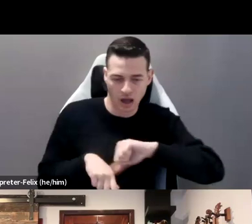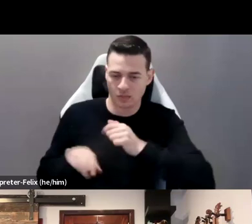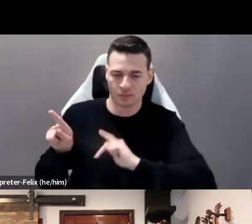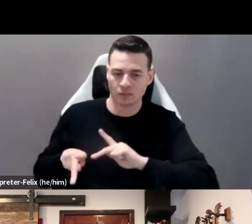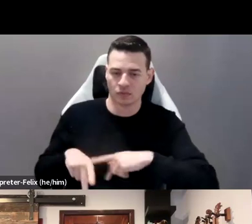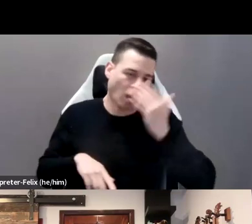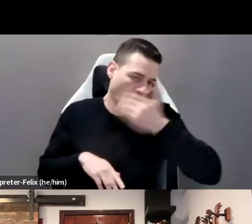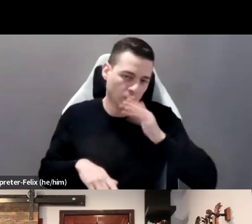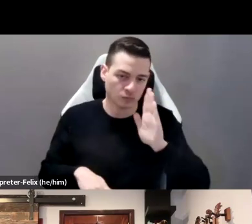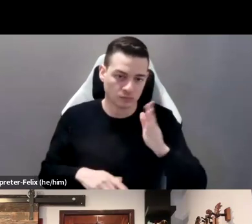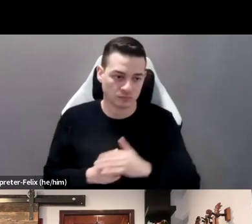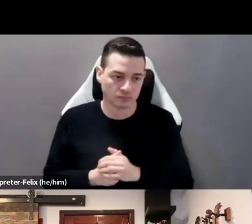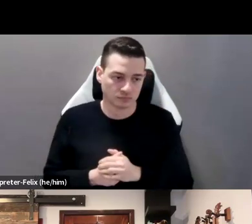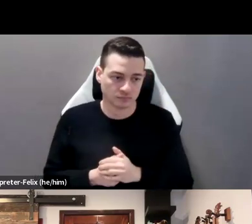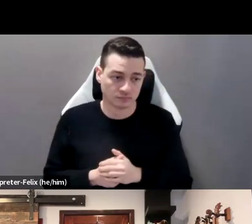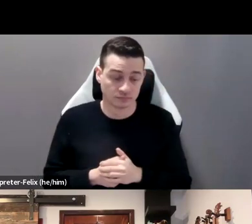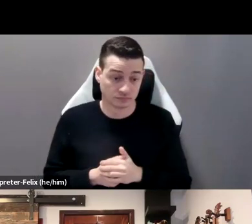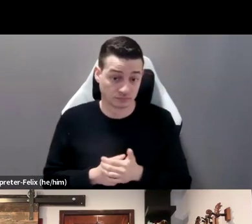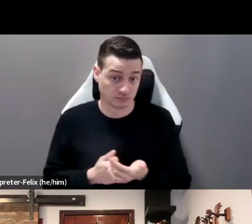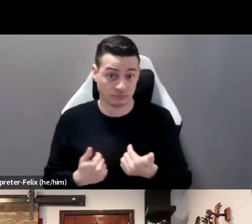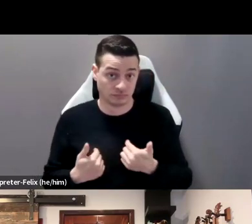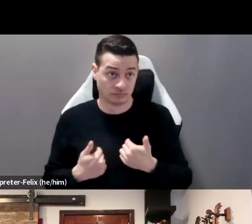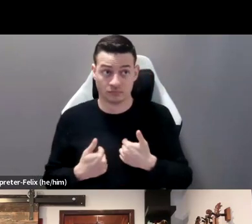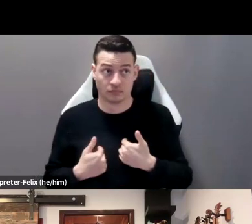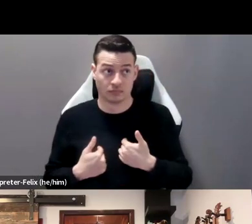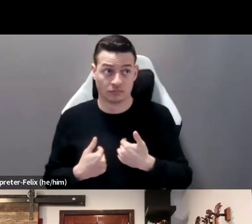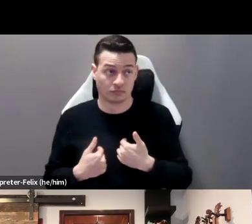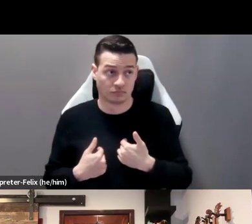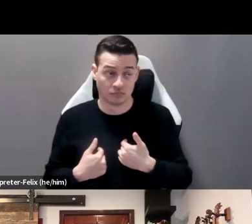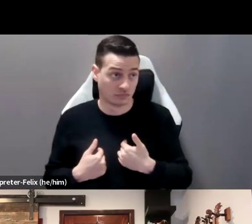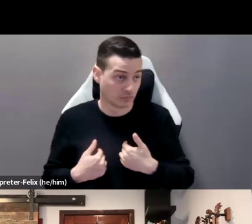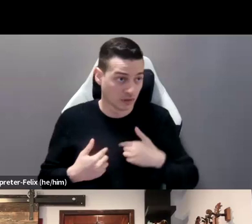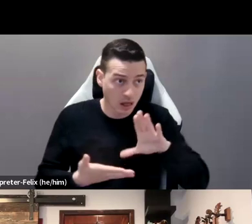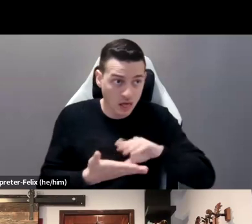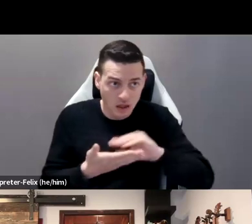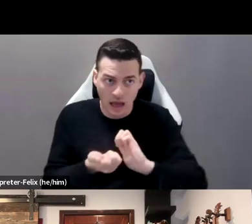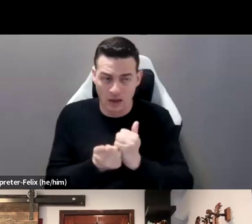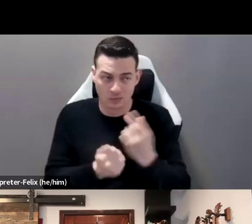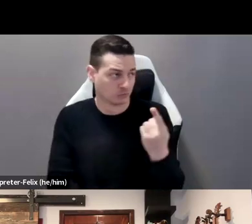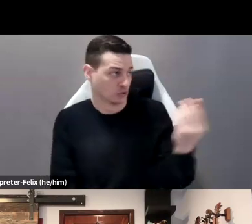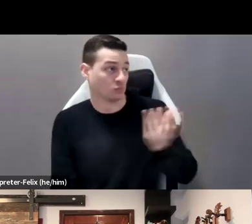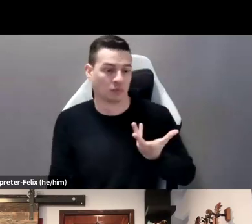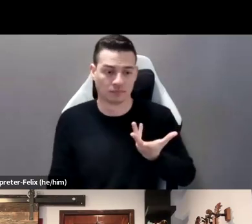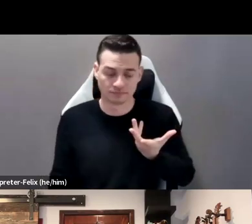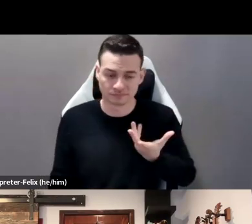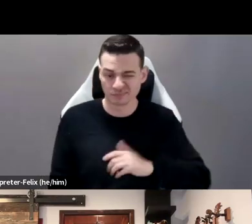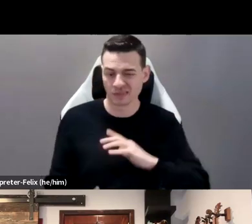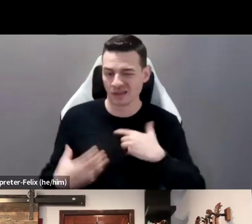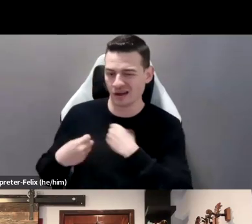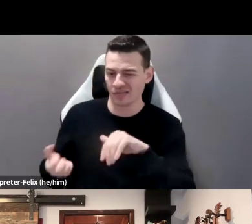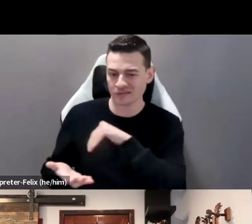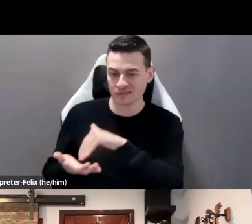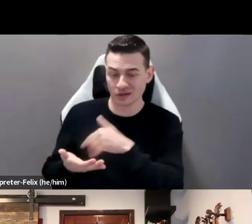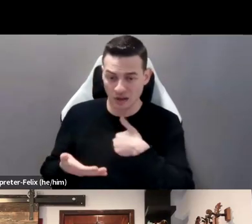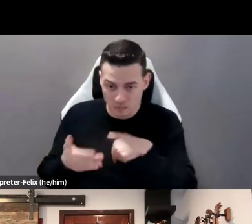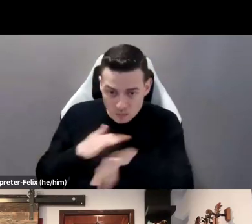able to like even really learn about it. And then the health center, I went in there a few times,